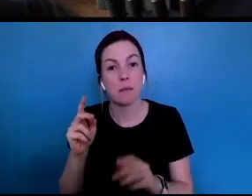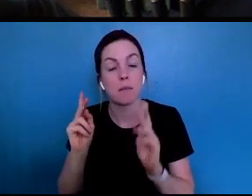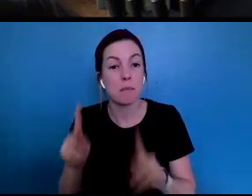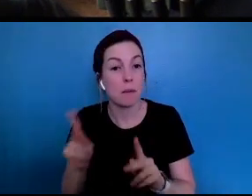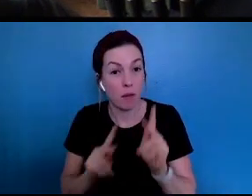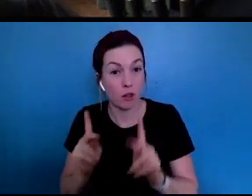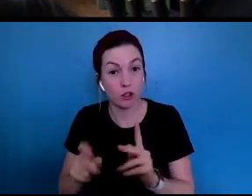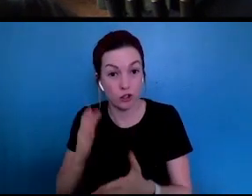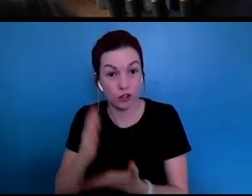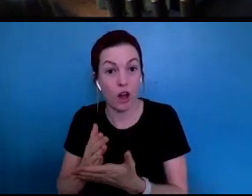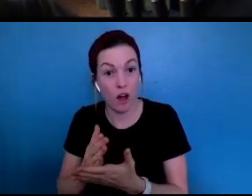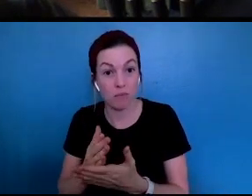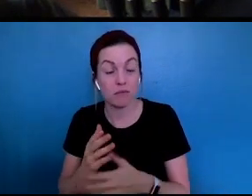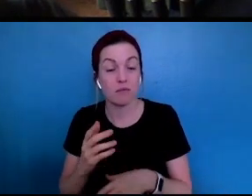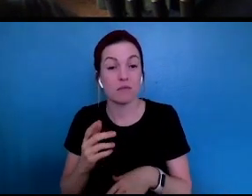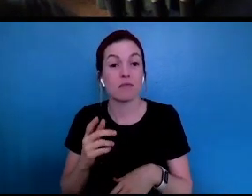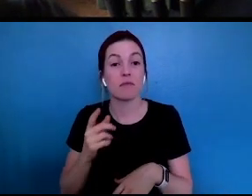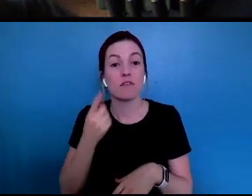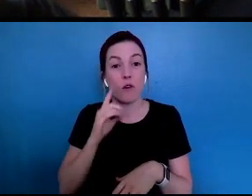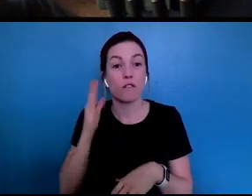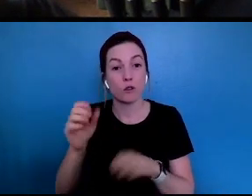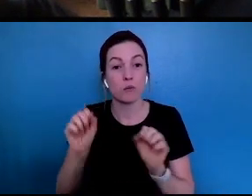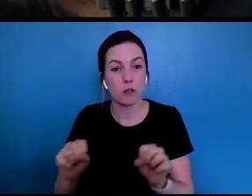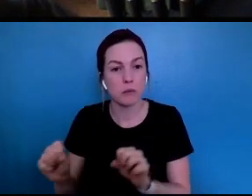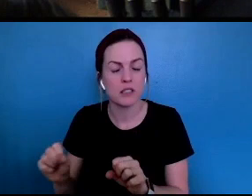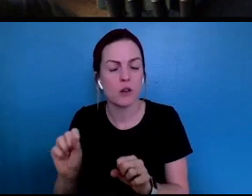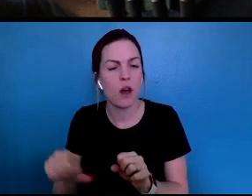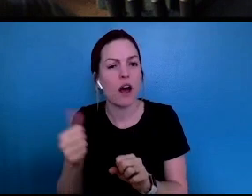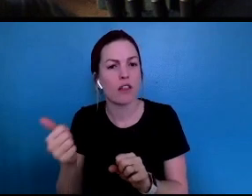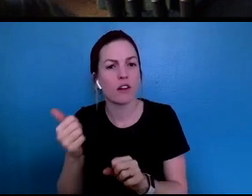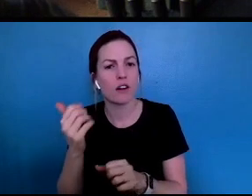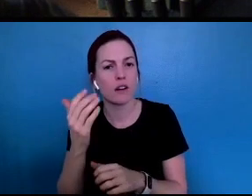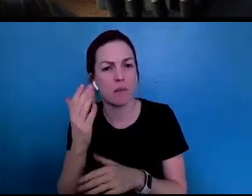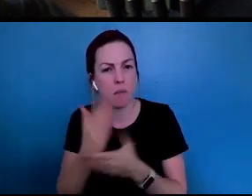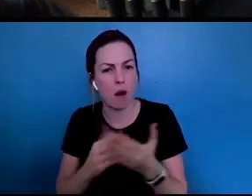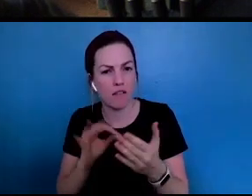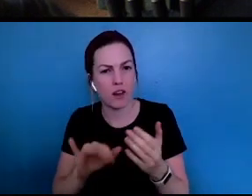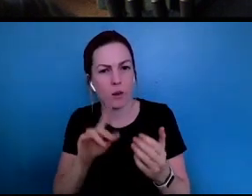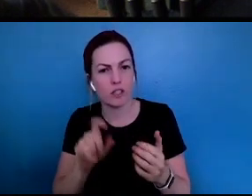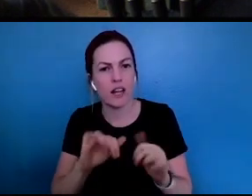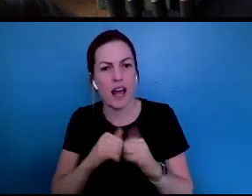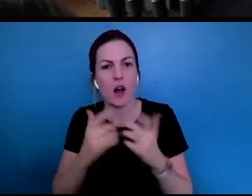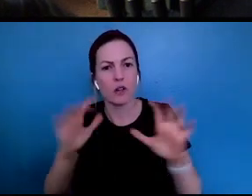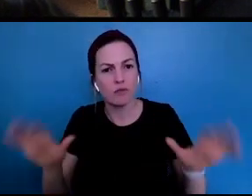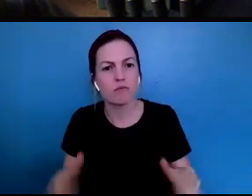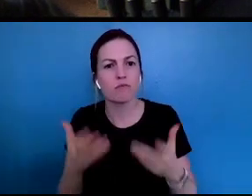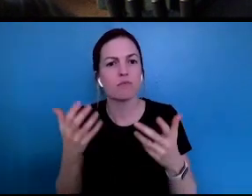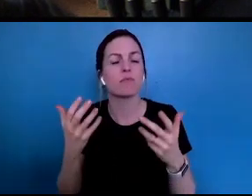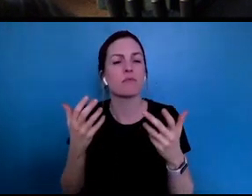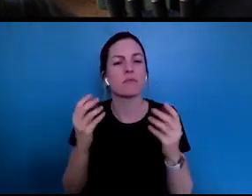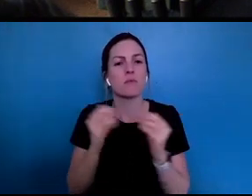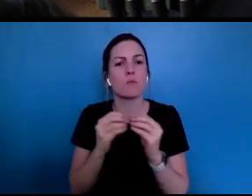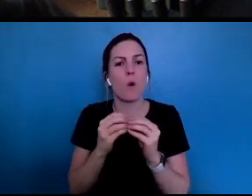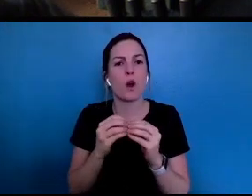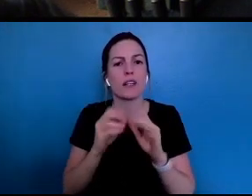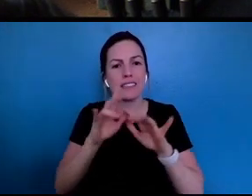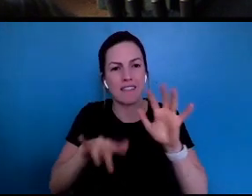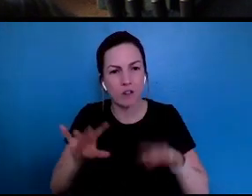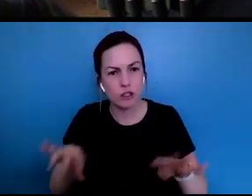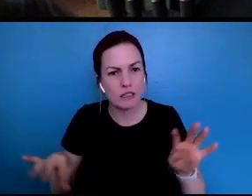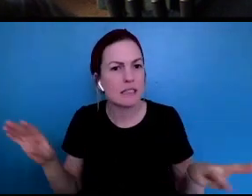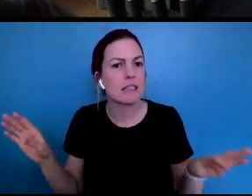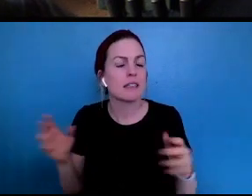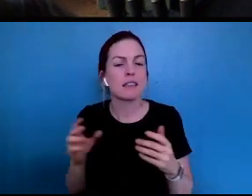So another half of that research question is how to regenerate diversity, how to regenerate